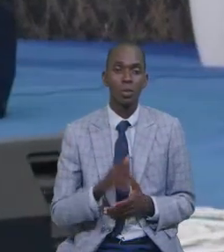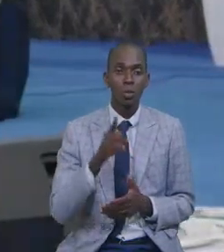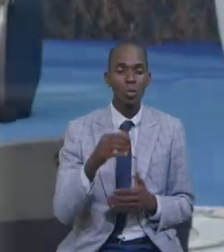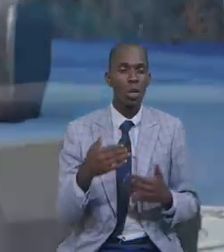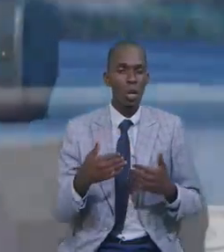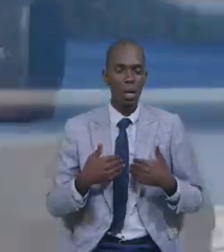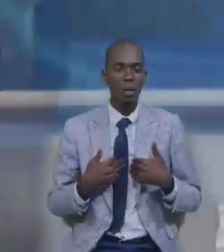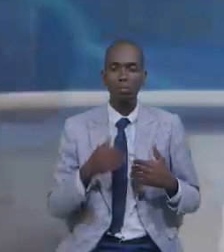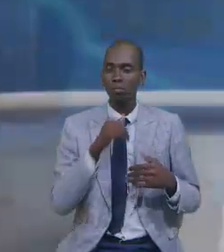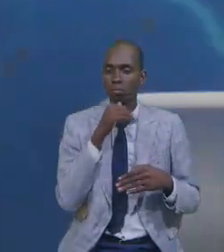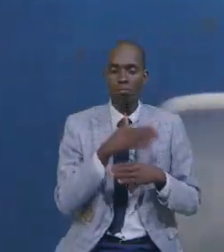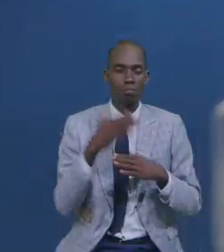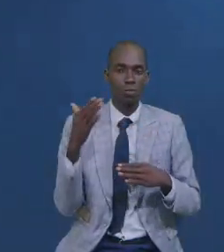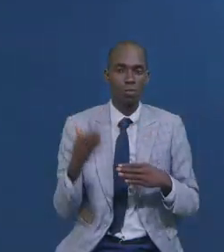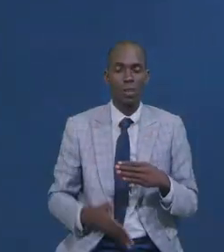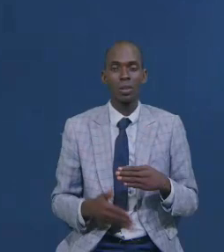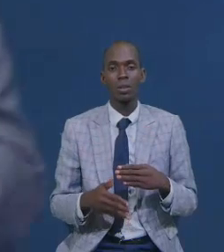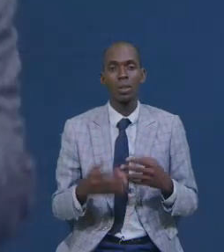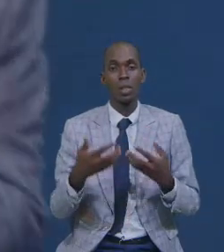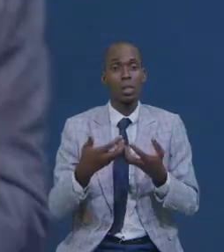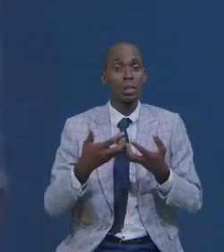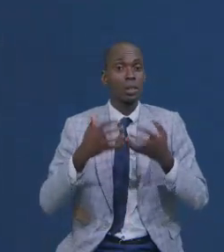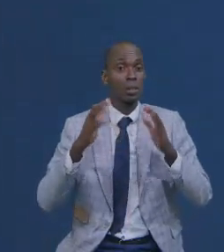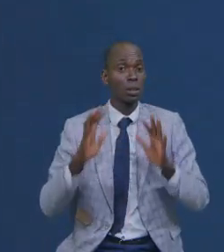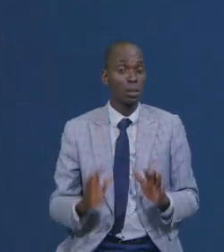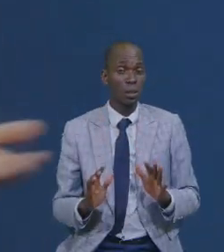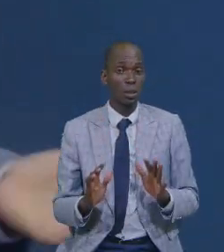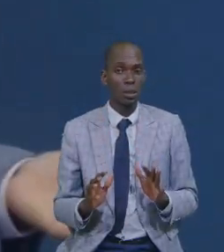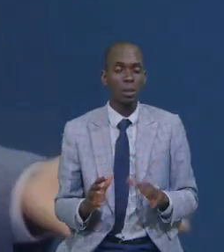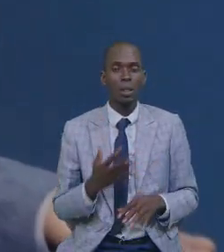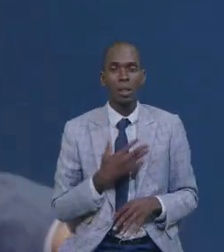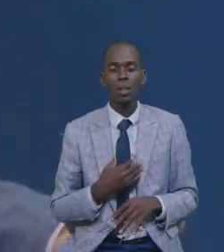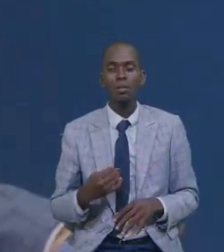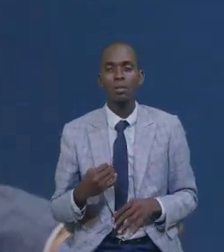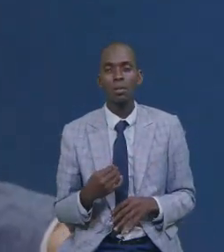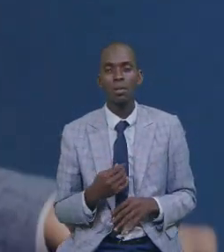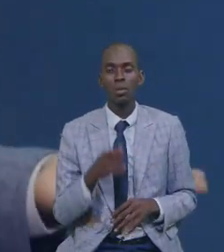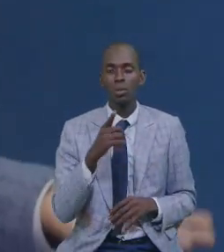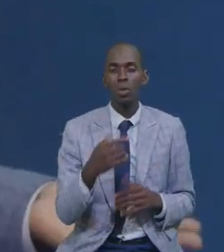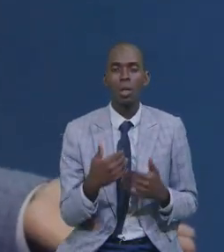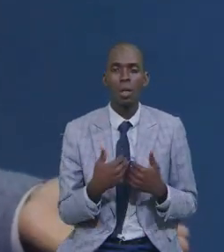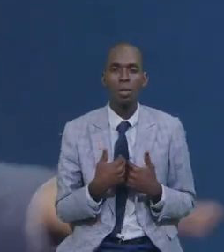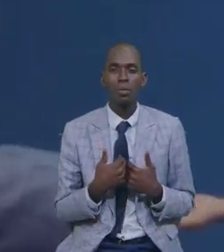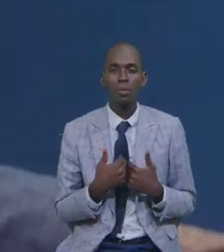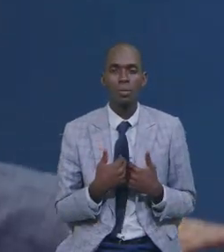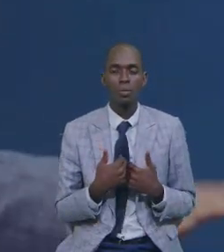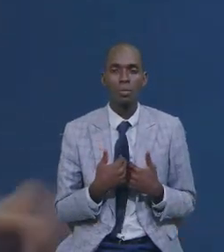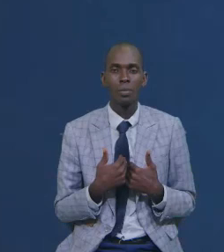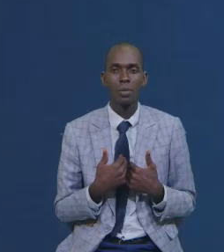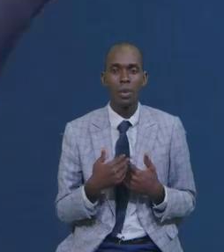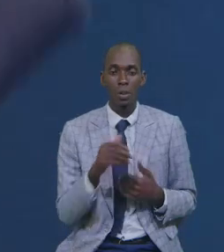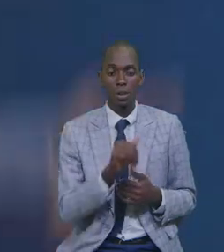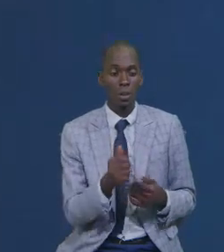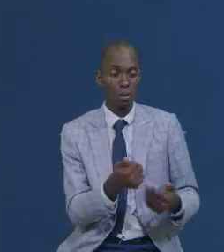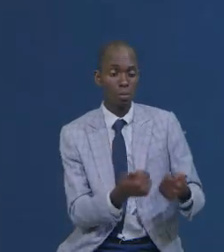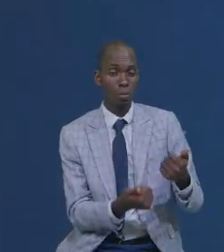accomplished engineer, and you're a mechanic, and then you have a car that